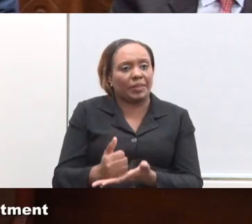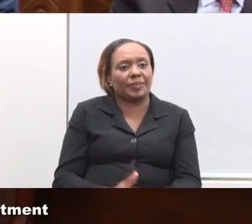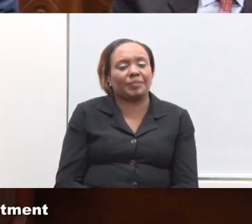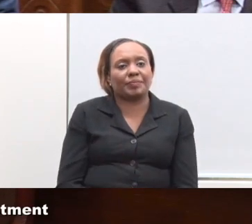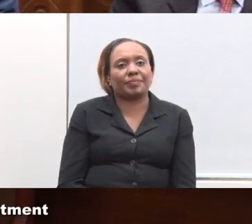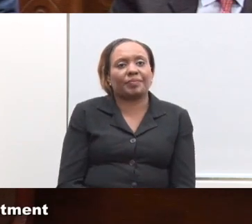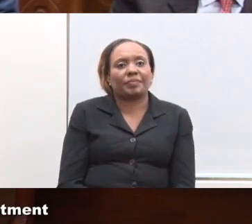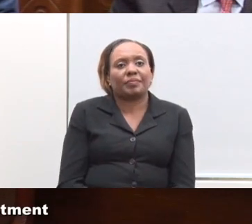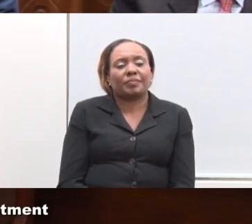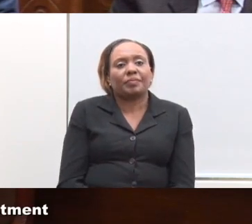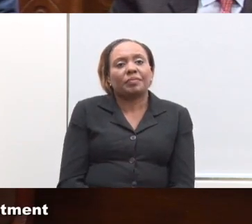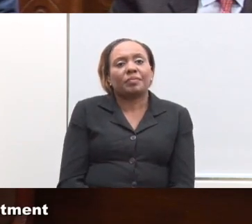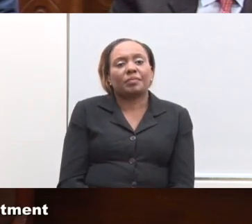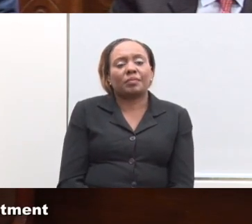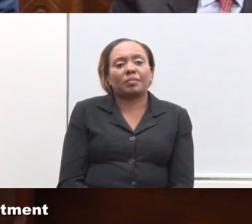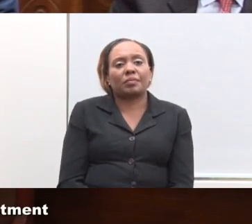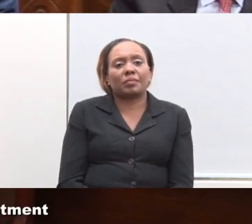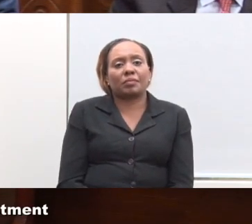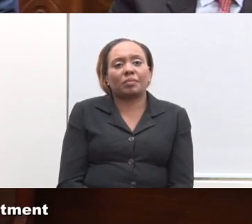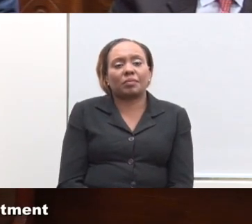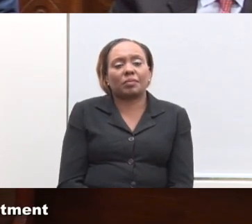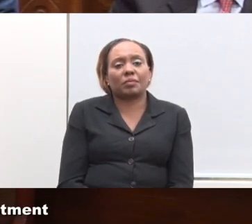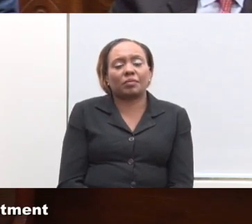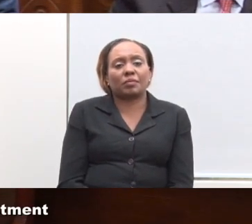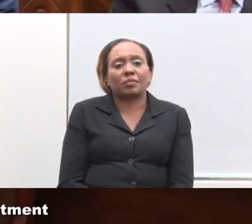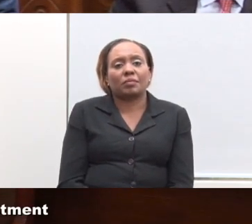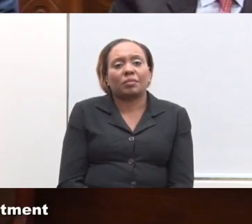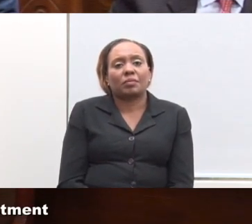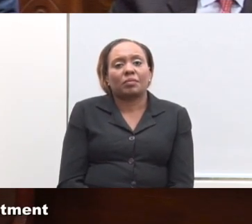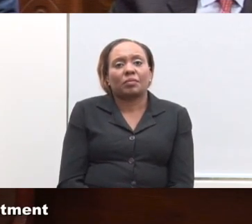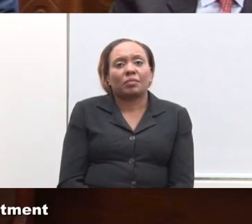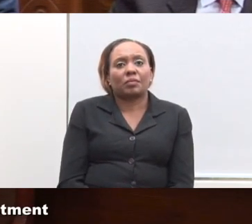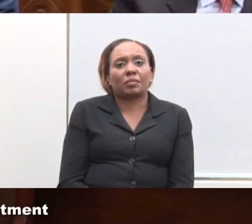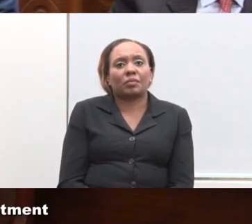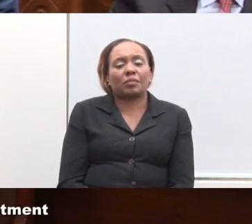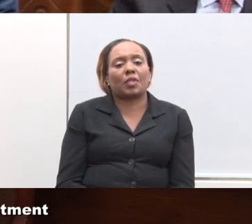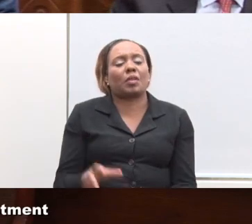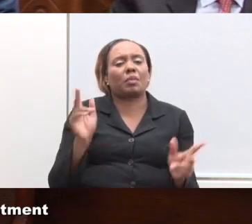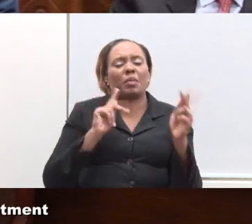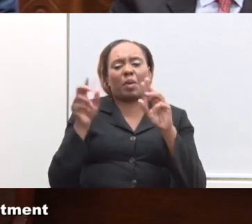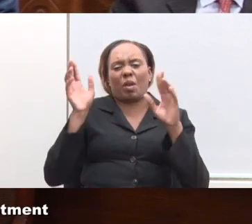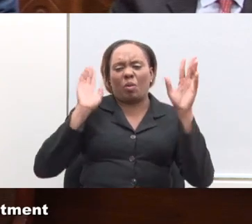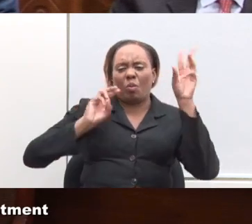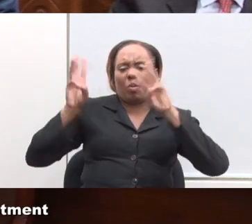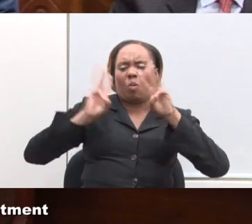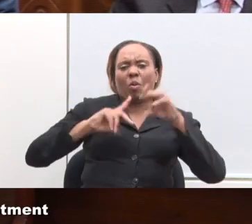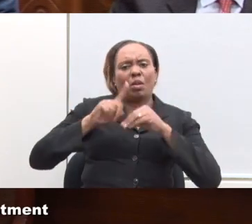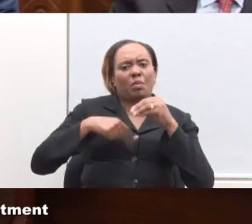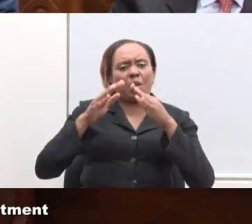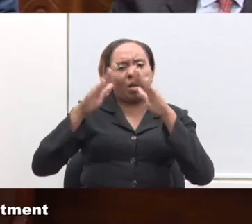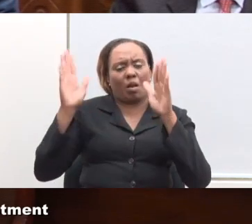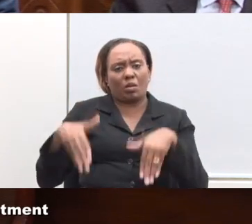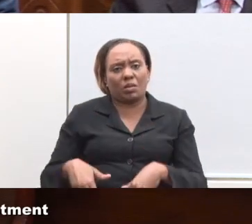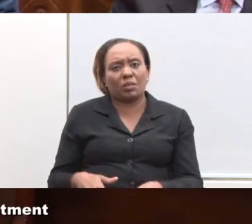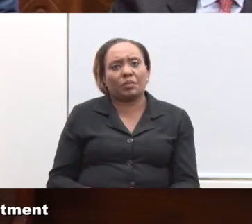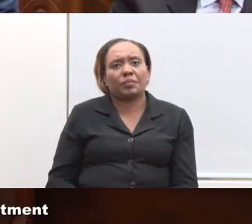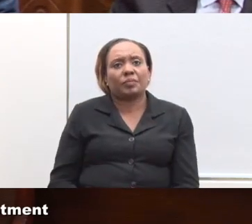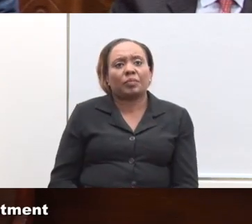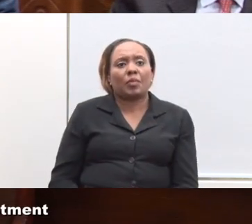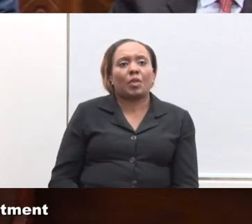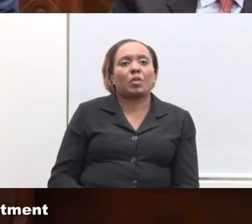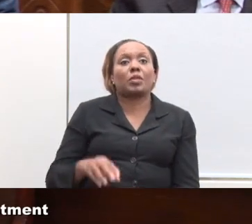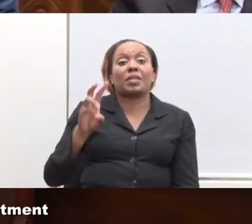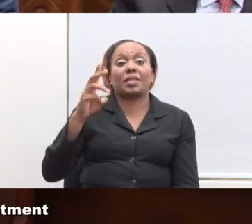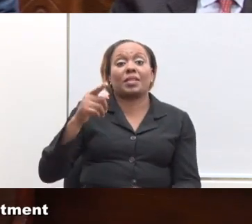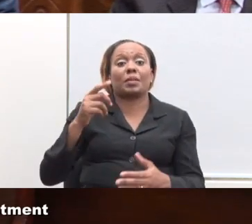Similarly, we recognize that people are concerned about their houses, and therefore the 6-month moratorium for the mortgages